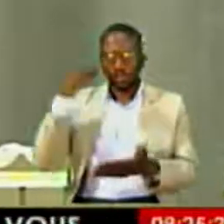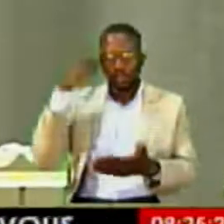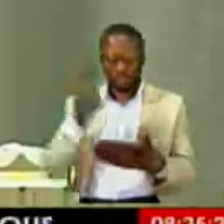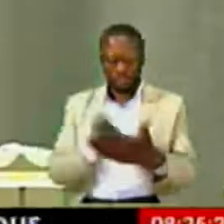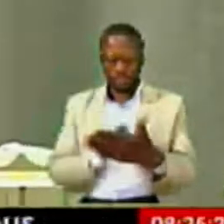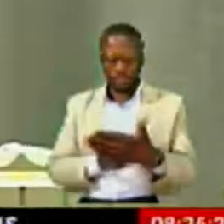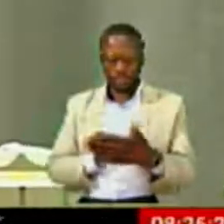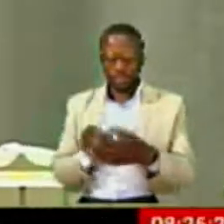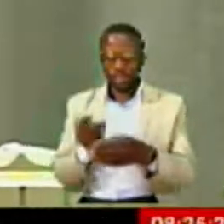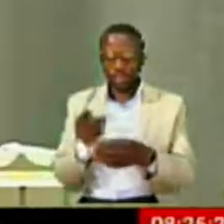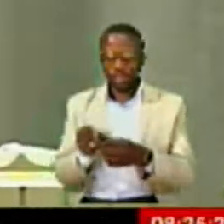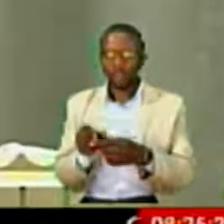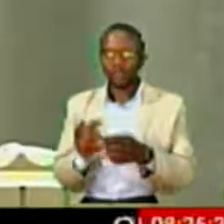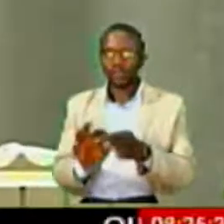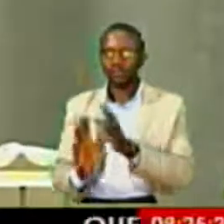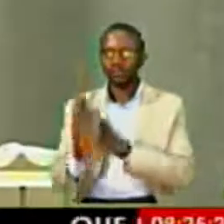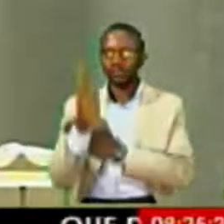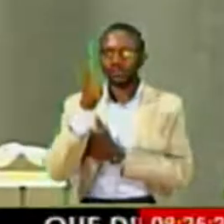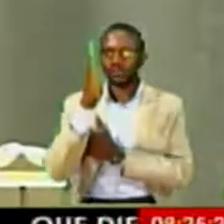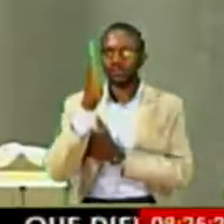stand up. We read the word of God.